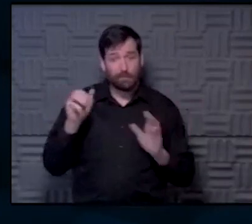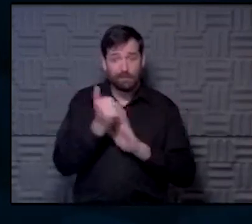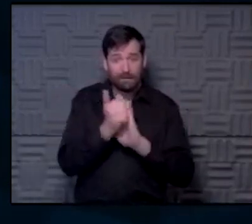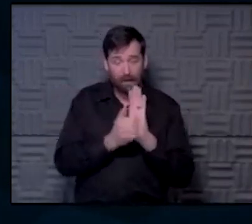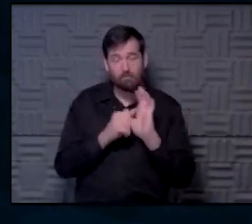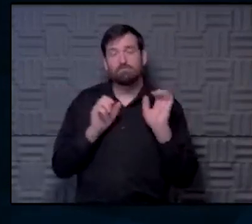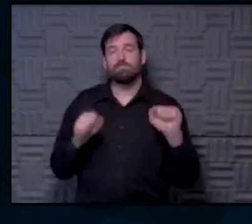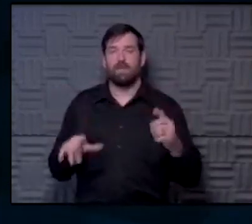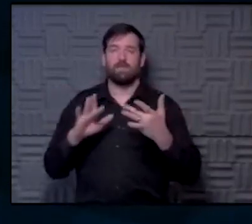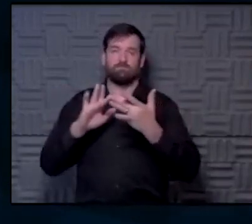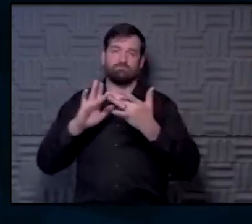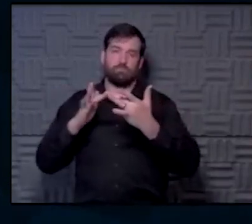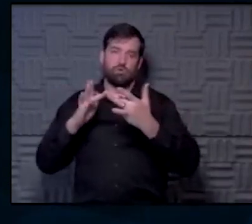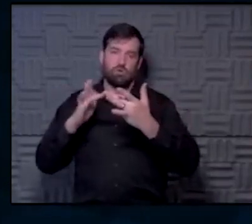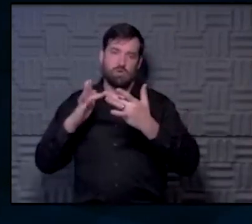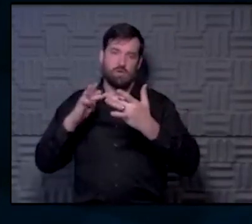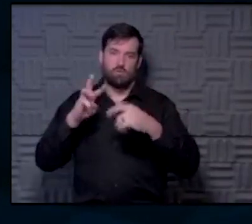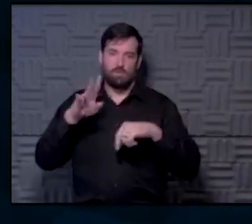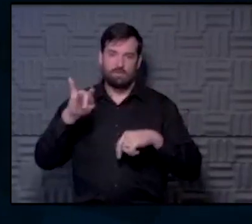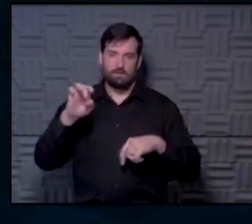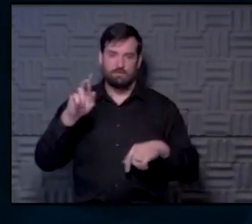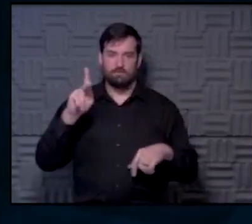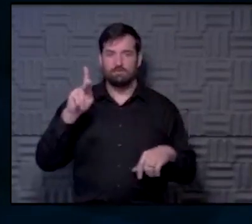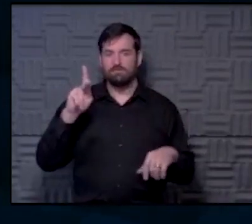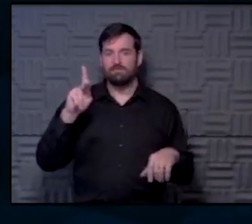do so electronically on our website,